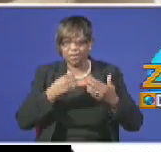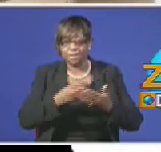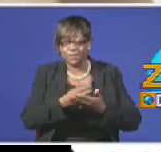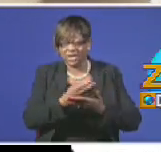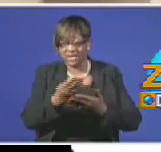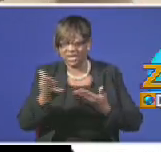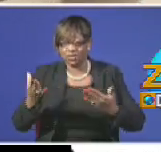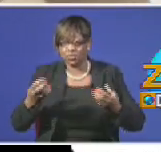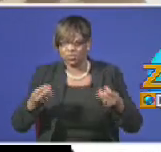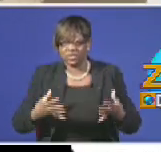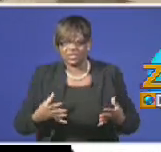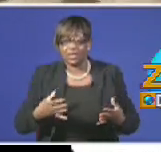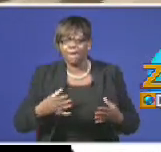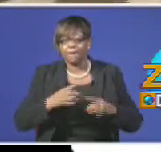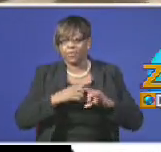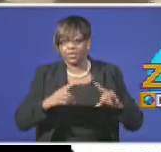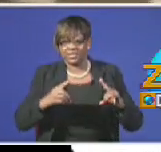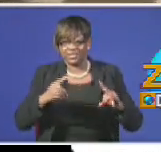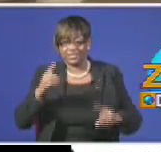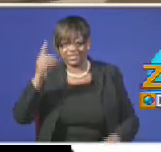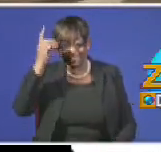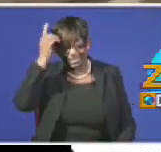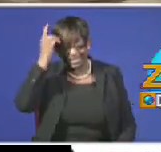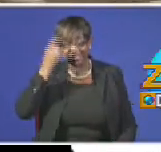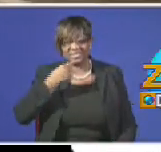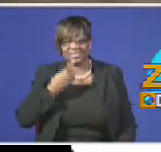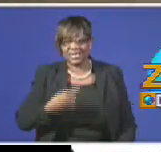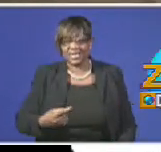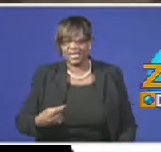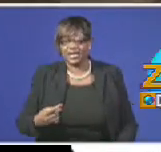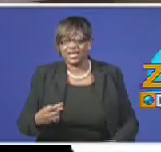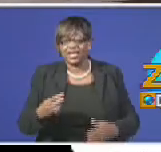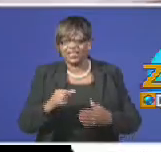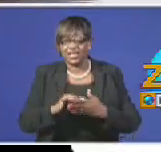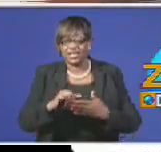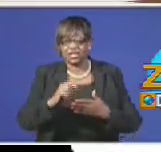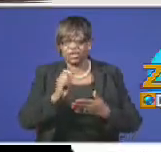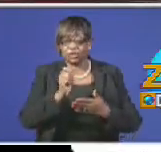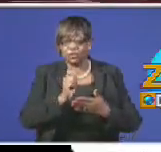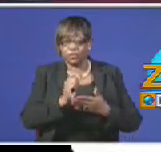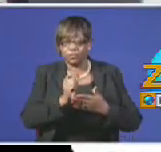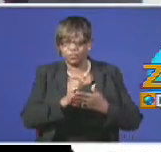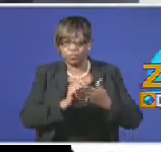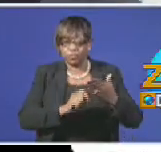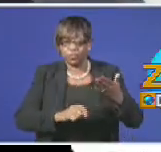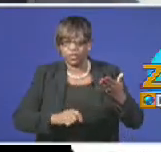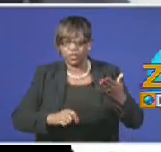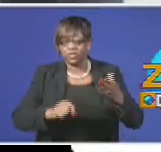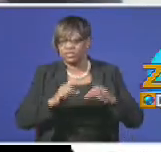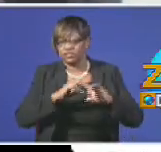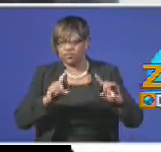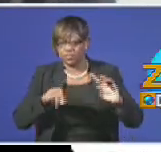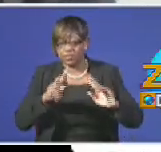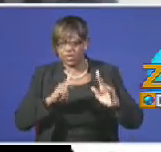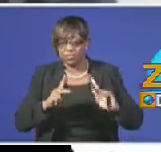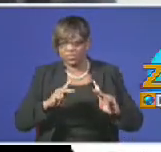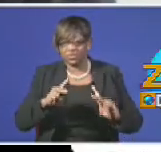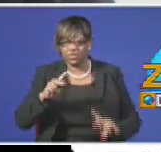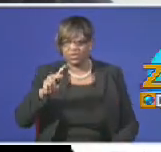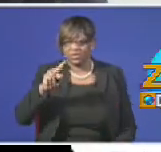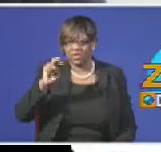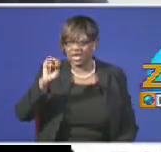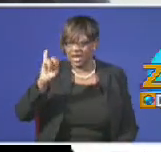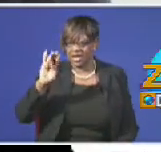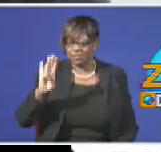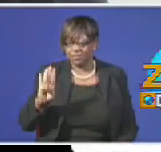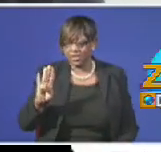others. Dean faced most of those charges, with his alleged conspirators being charged along with him in attempts to defraud NIB's short-term